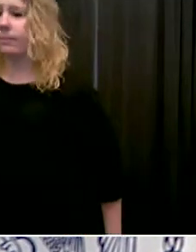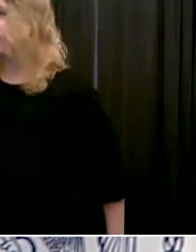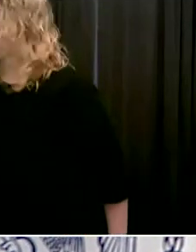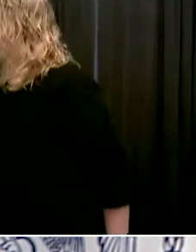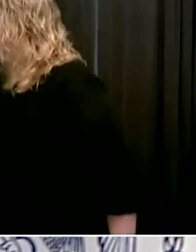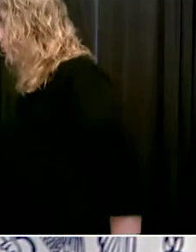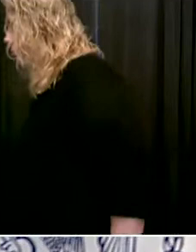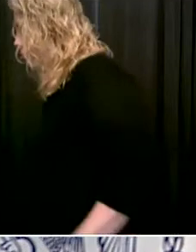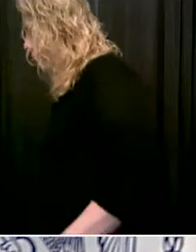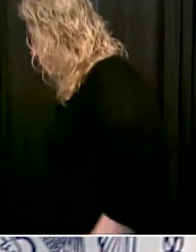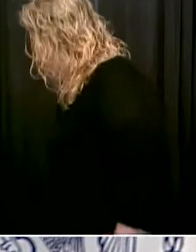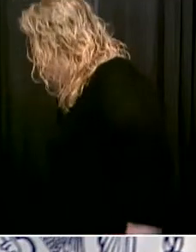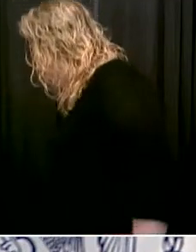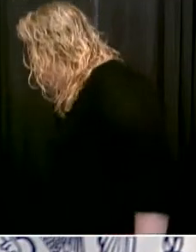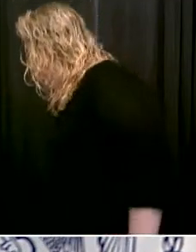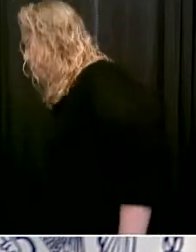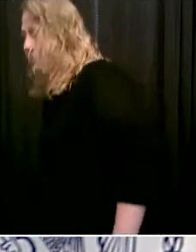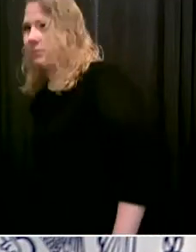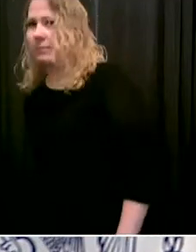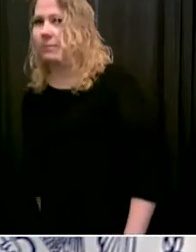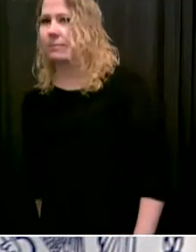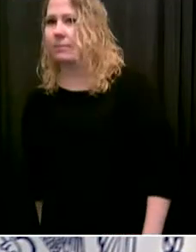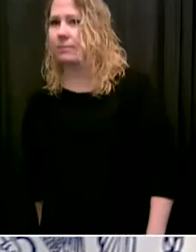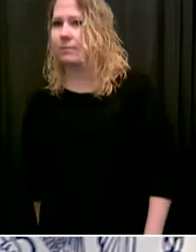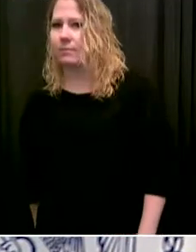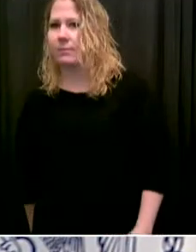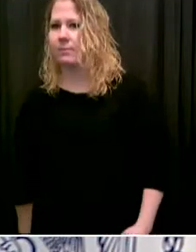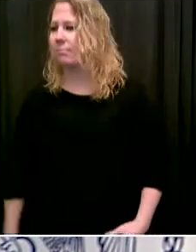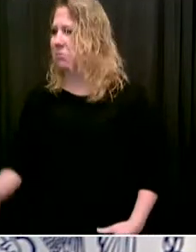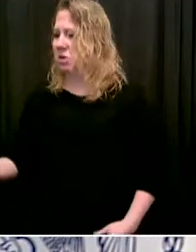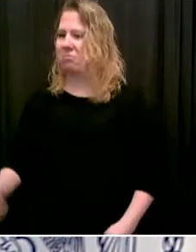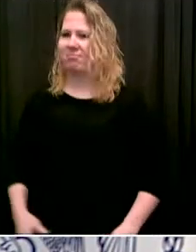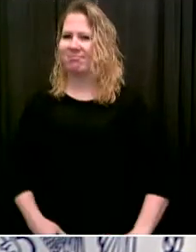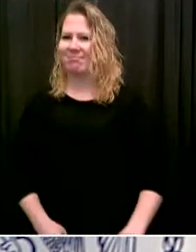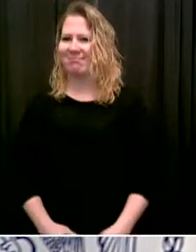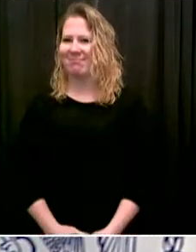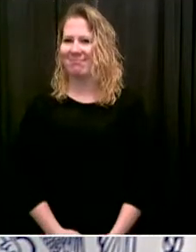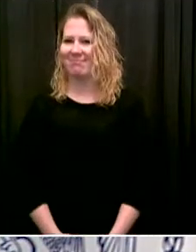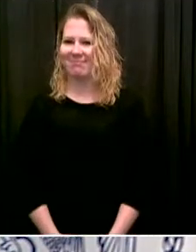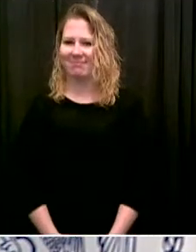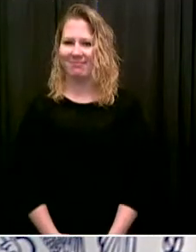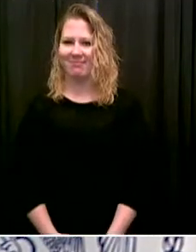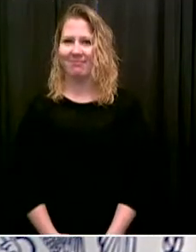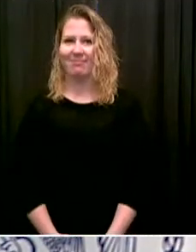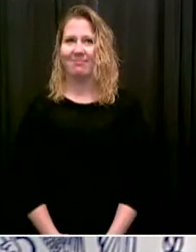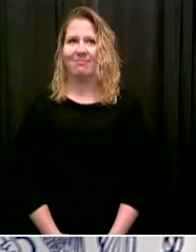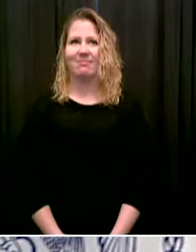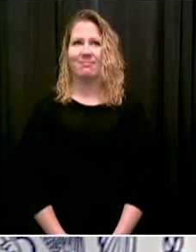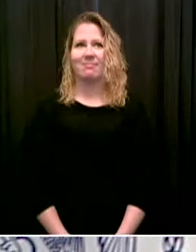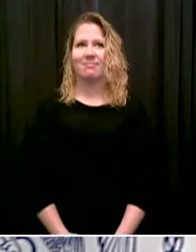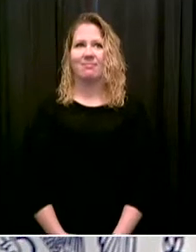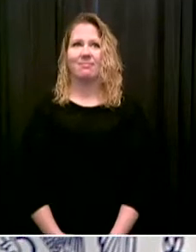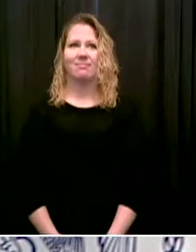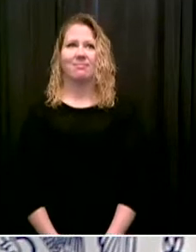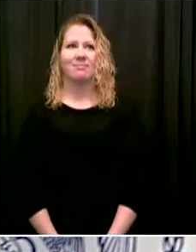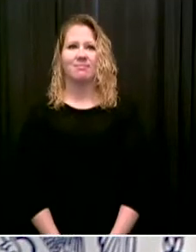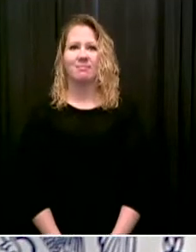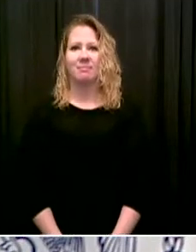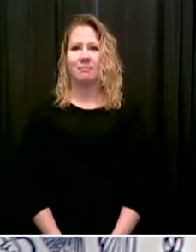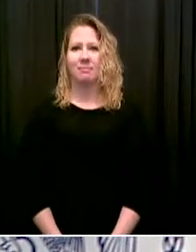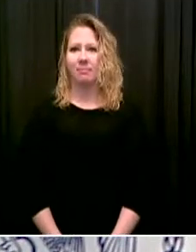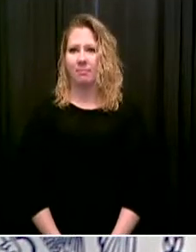más pequeños. Nuestra policía va a brindar mentoría, deportes y